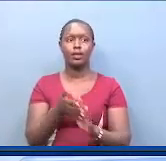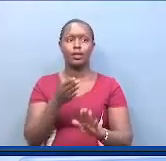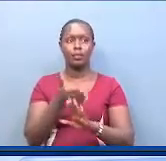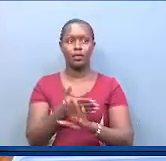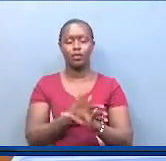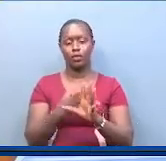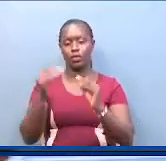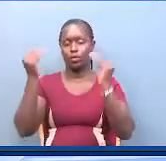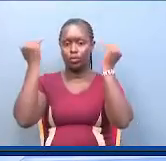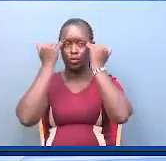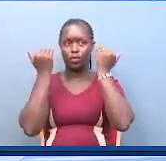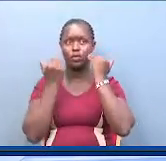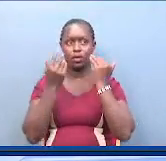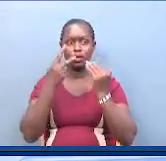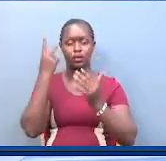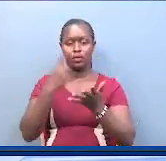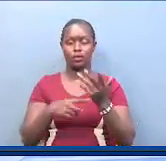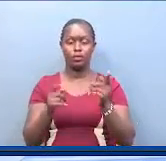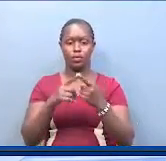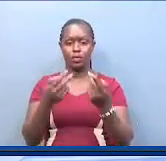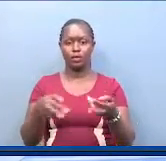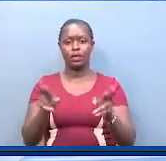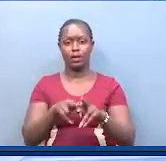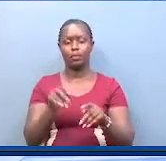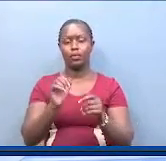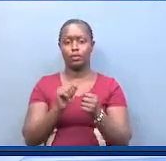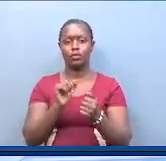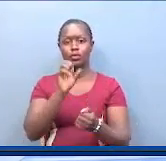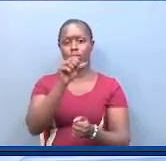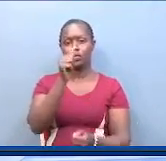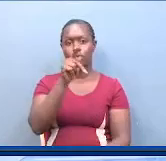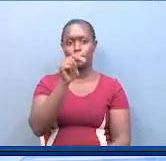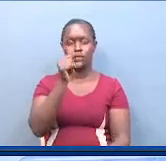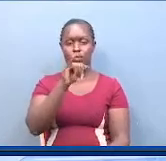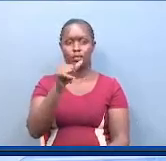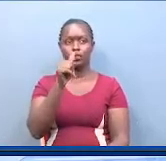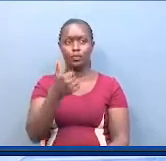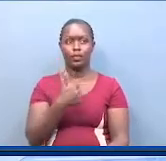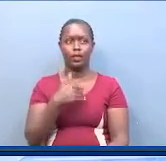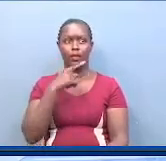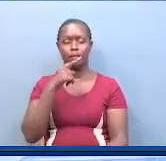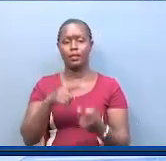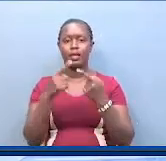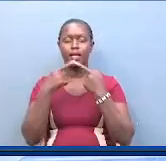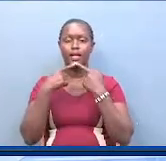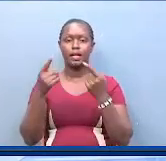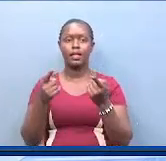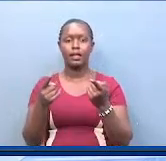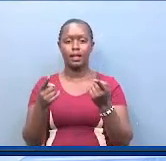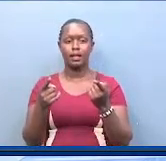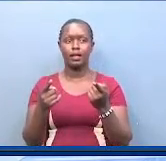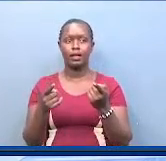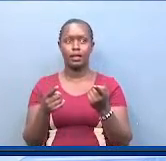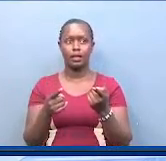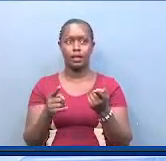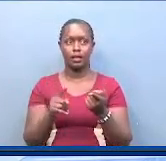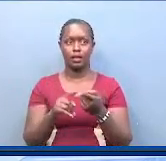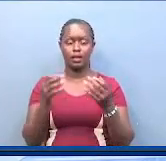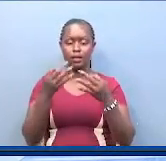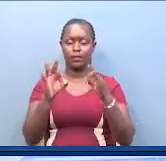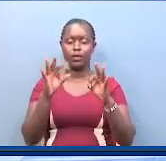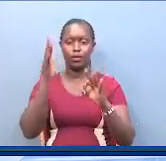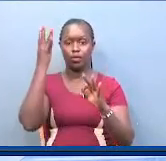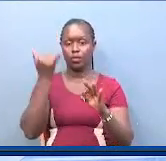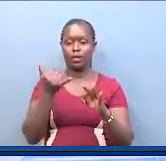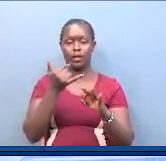they go to court. Look at what Sakaja went through. Sakaja now has been declared free